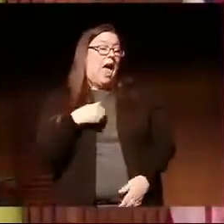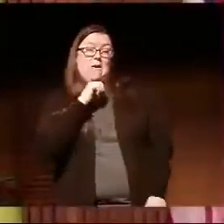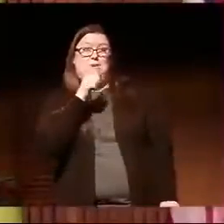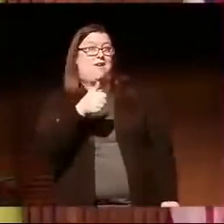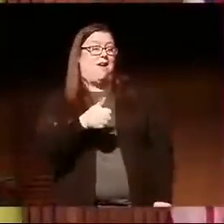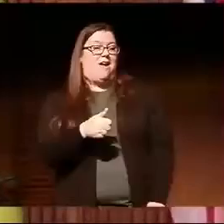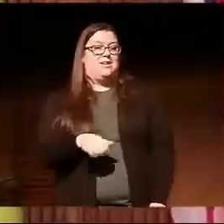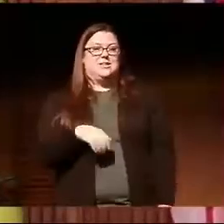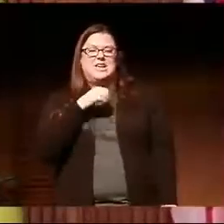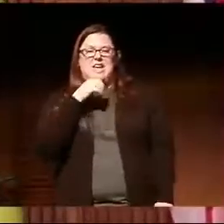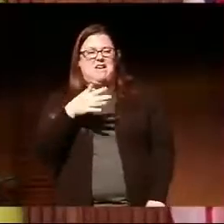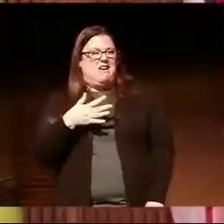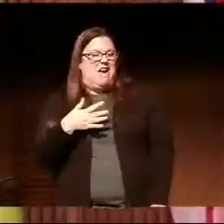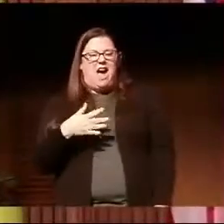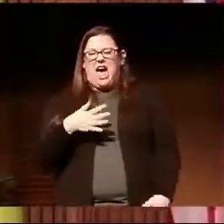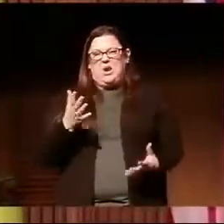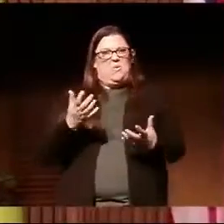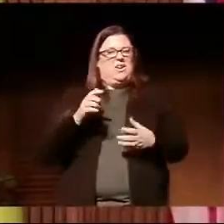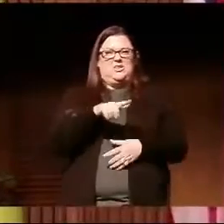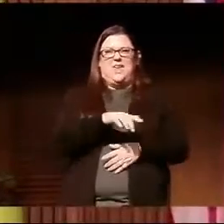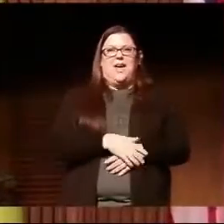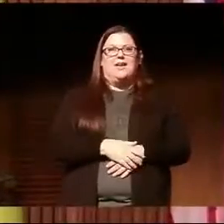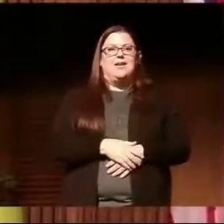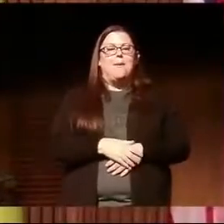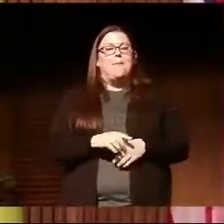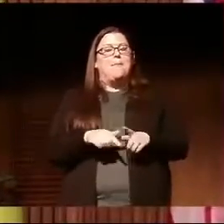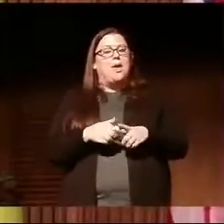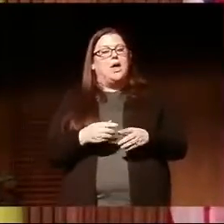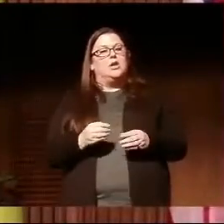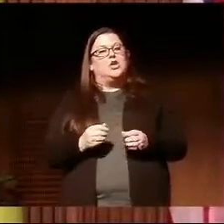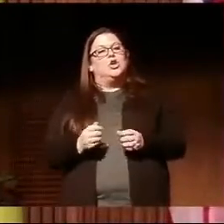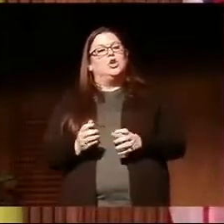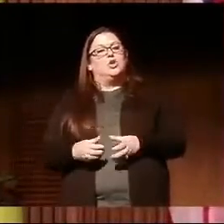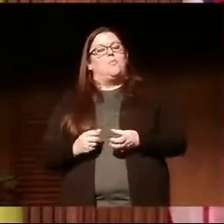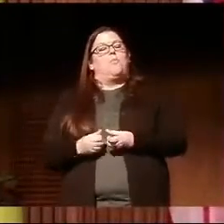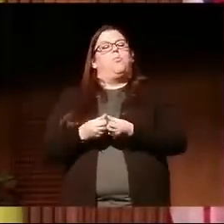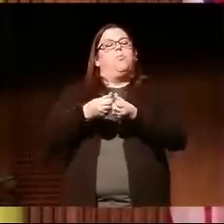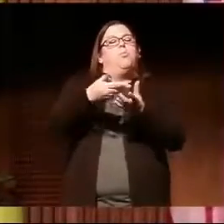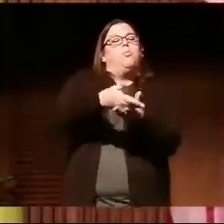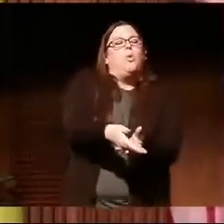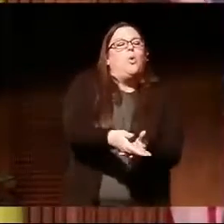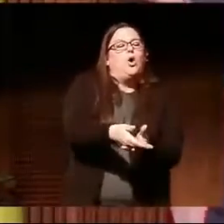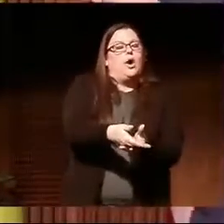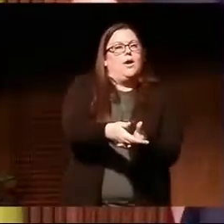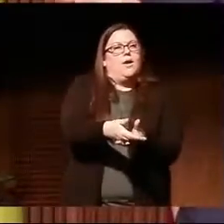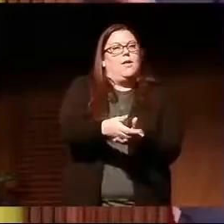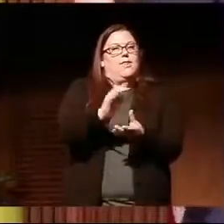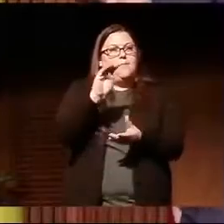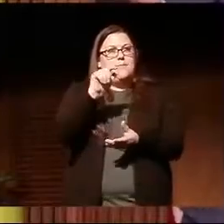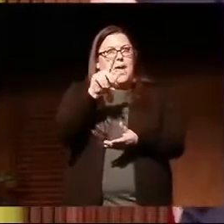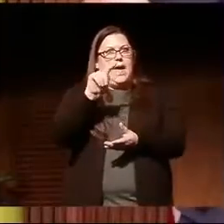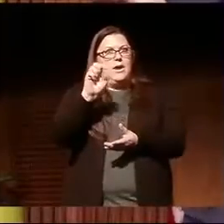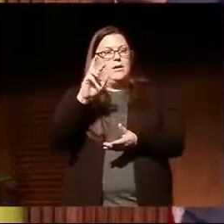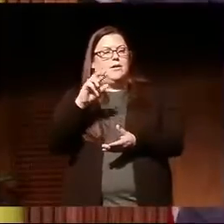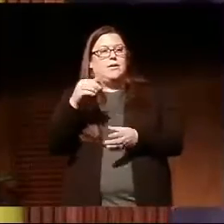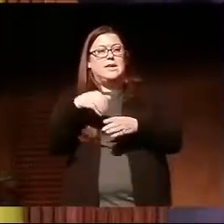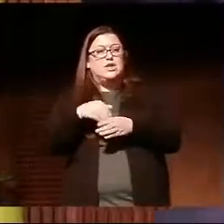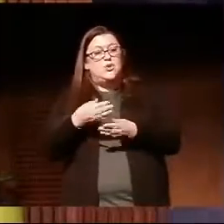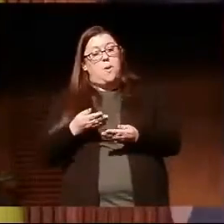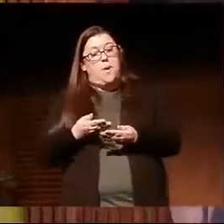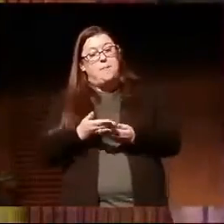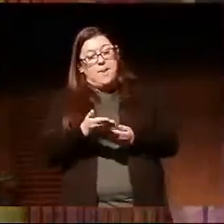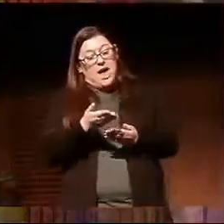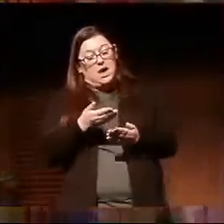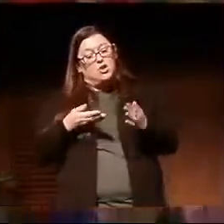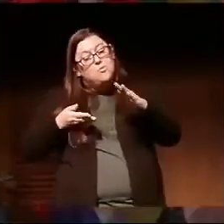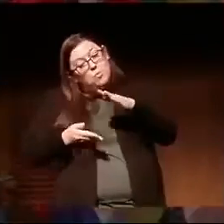It doesn't appeal to me. What do you do with the cake batter? Is you pour it into a pan, and then you take that pan and you put it in the oven at a